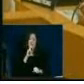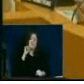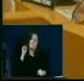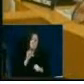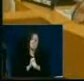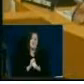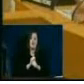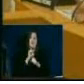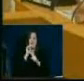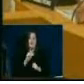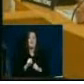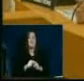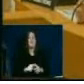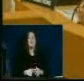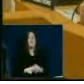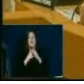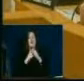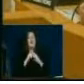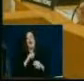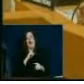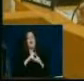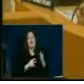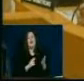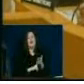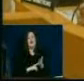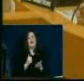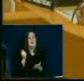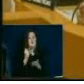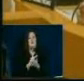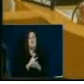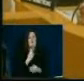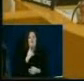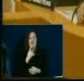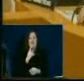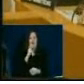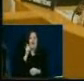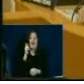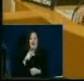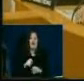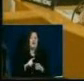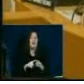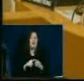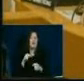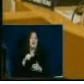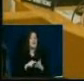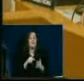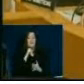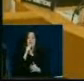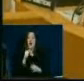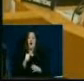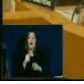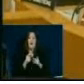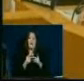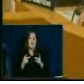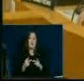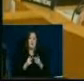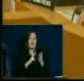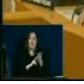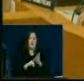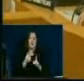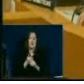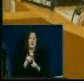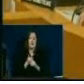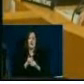that it's enforceable. So I cannot sign off on this and say that it is. This is not a position that the contract itself